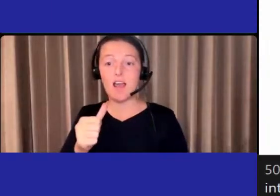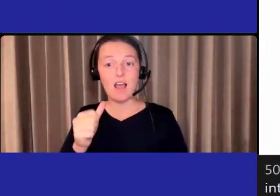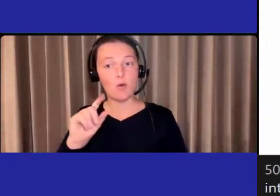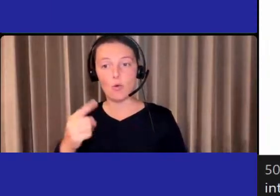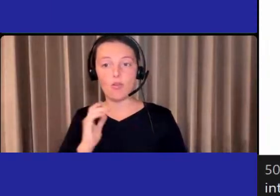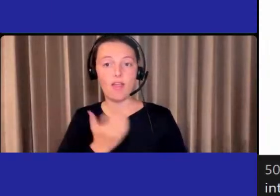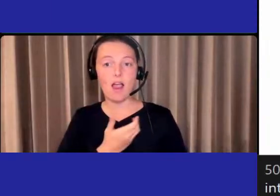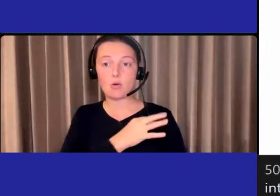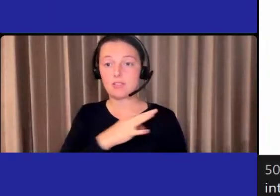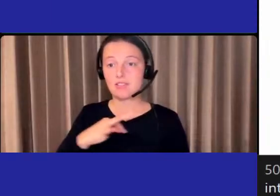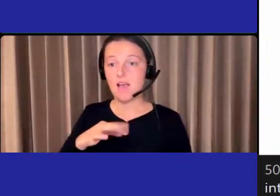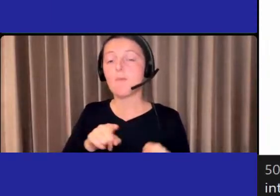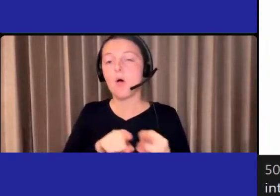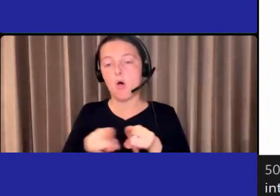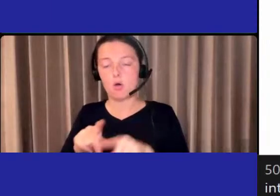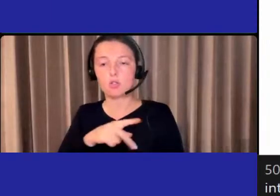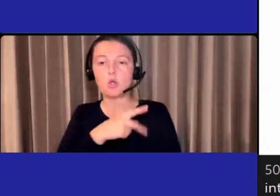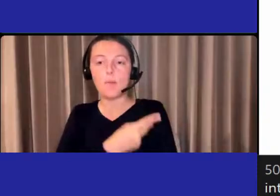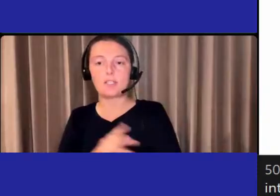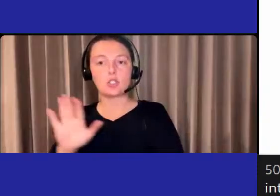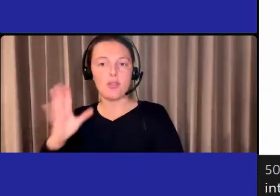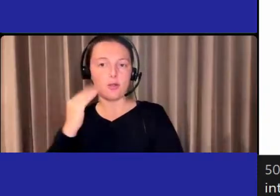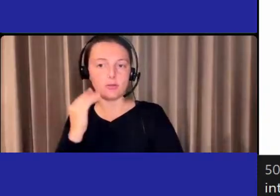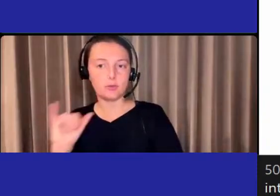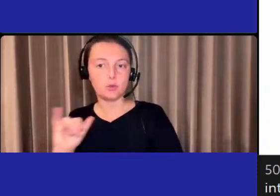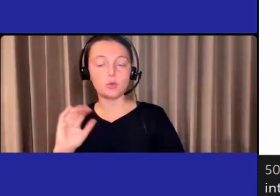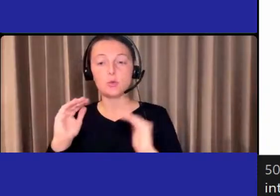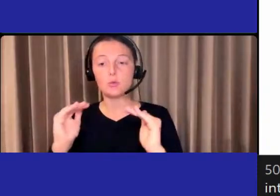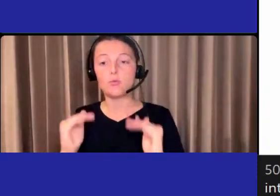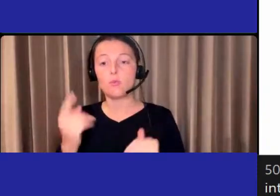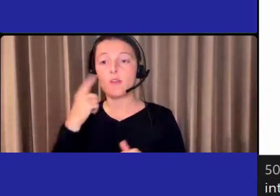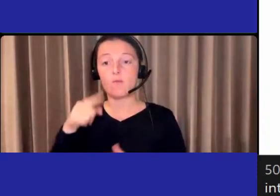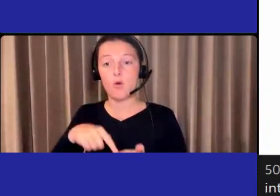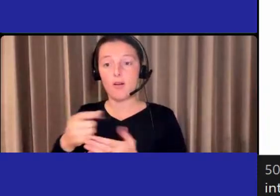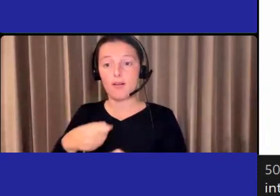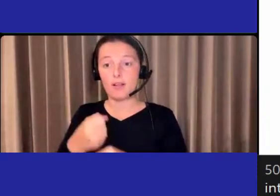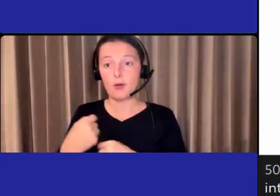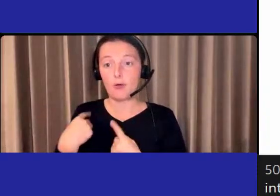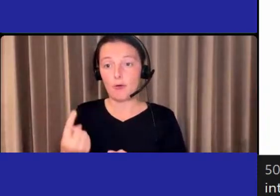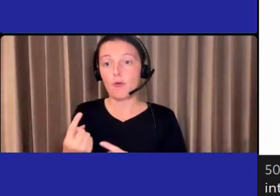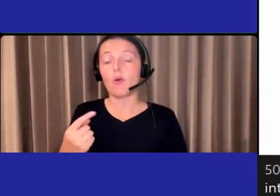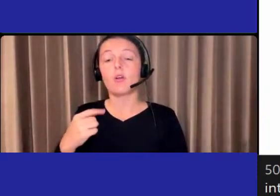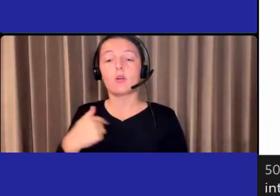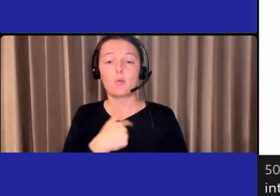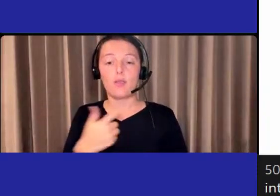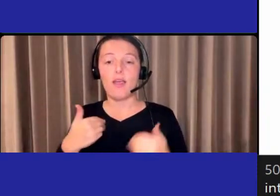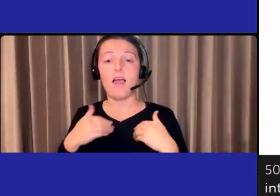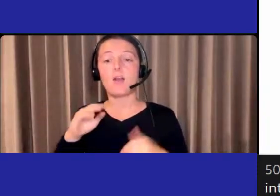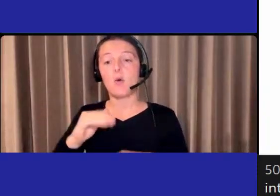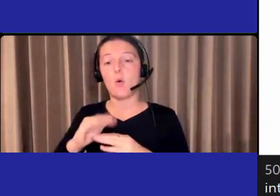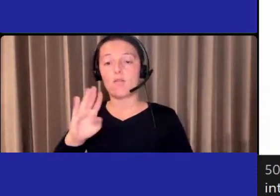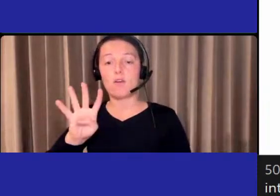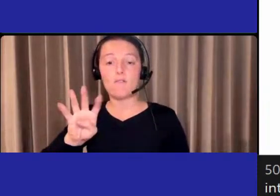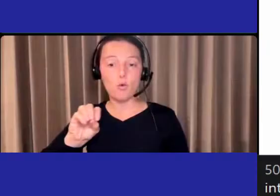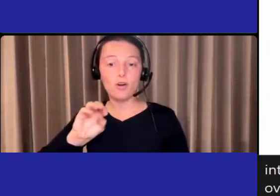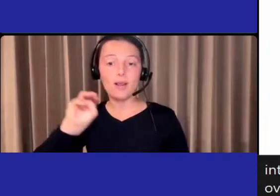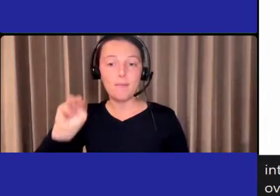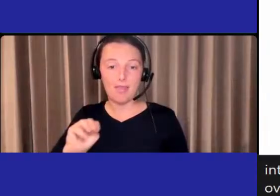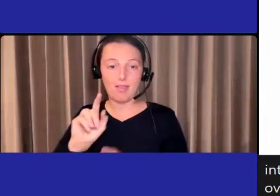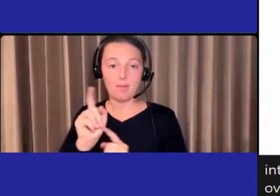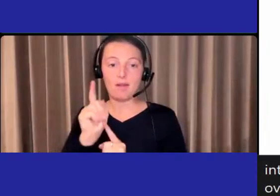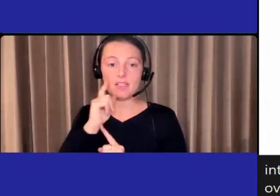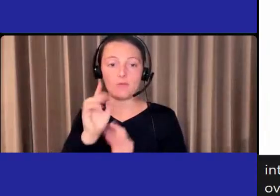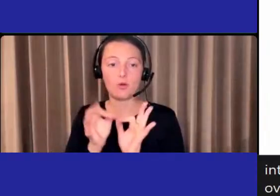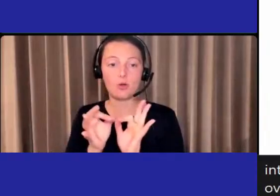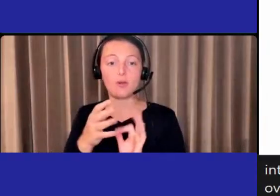For the year, we had over 40 million minutes of interpretation in over 173 unique